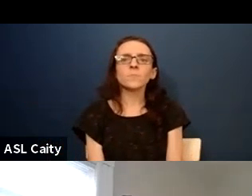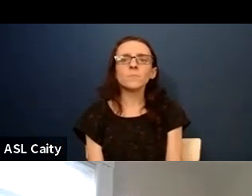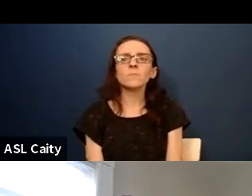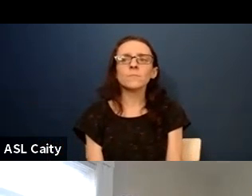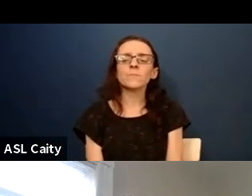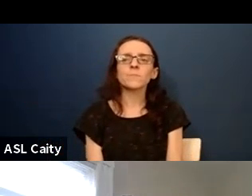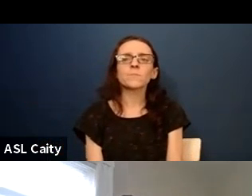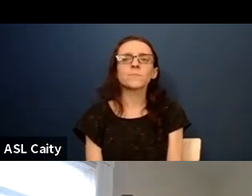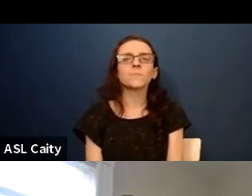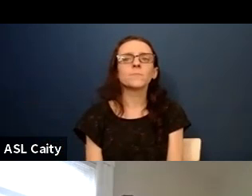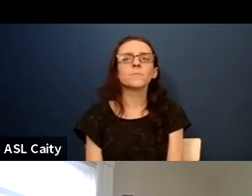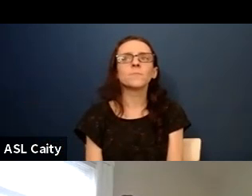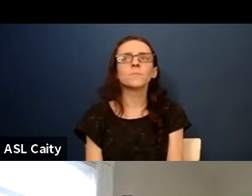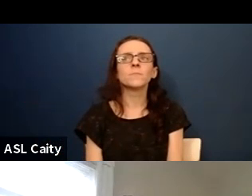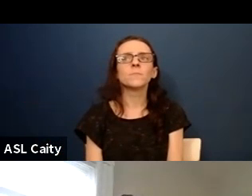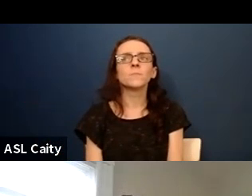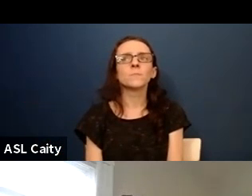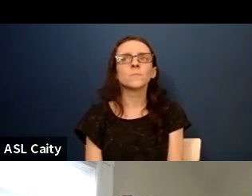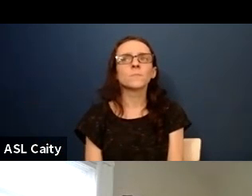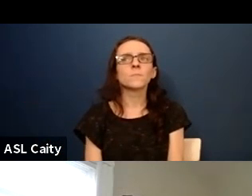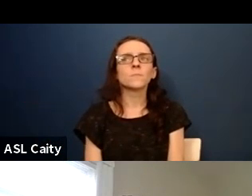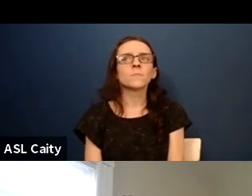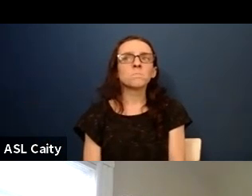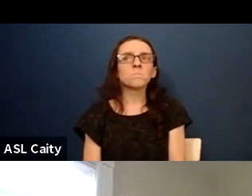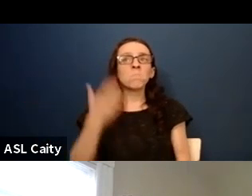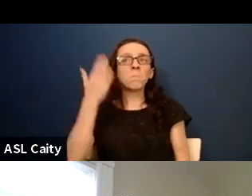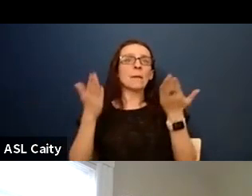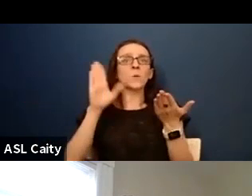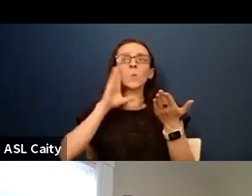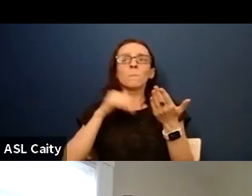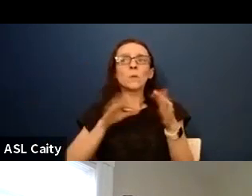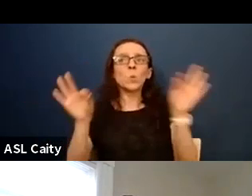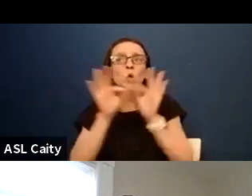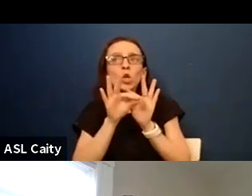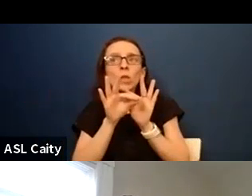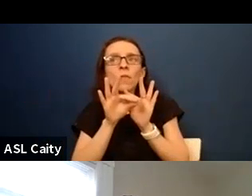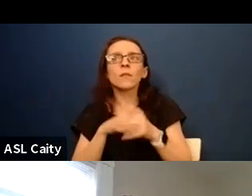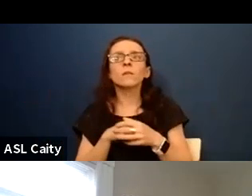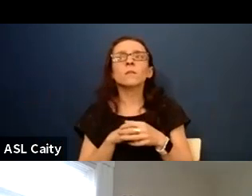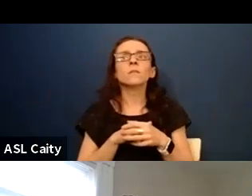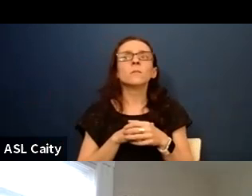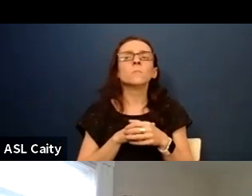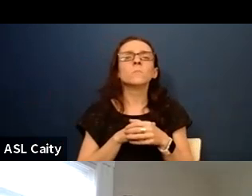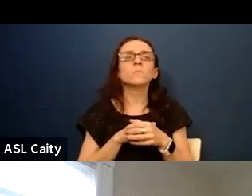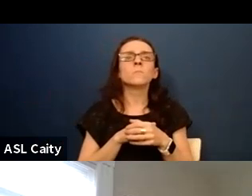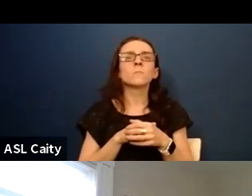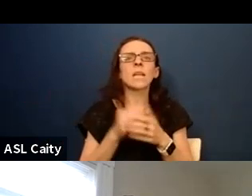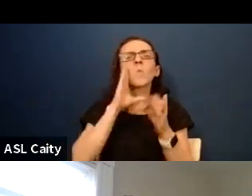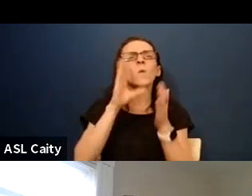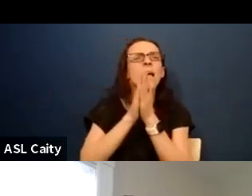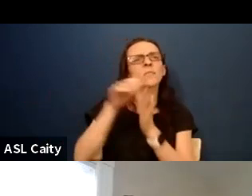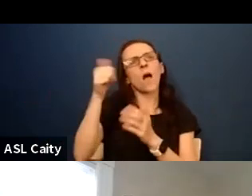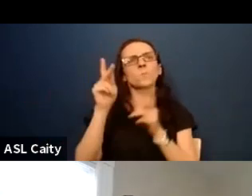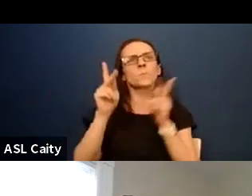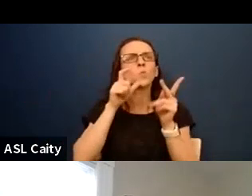perhaps it would be worthwhile, and I'd ask for others who have talked about this